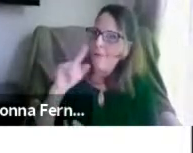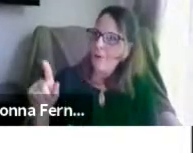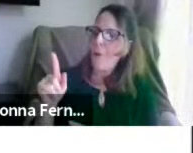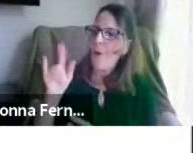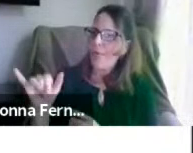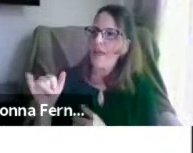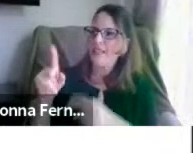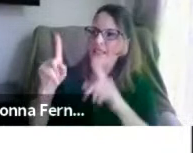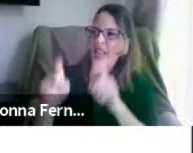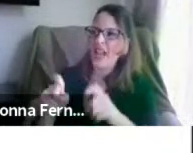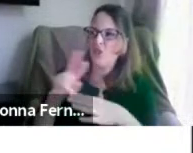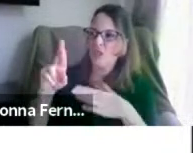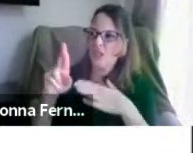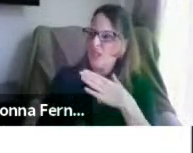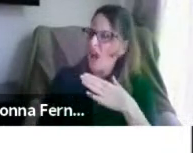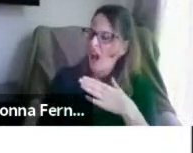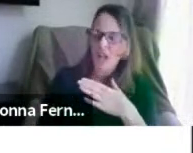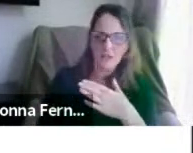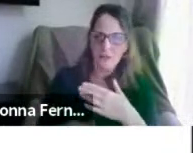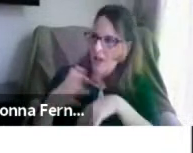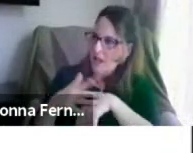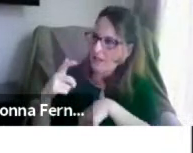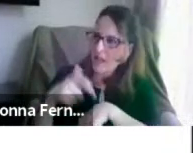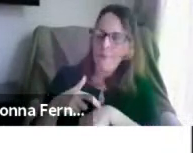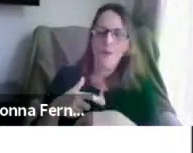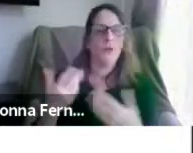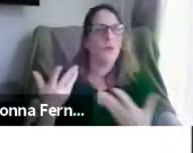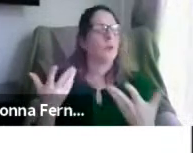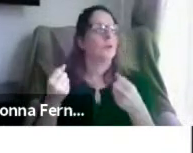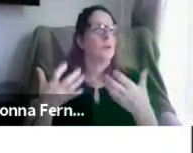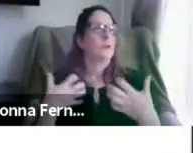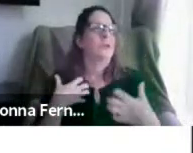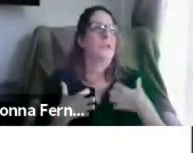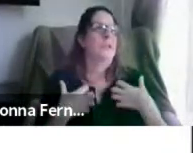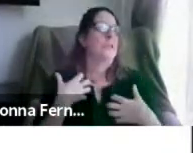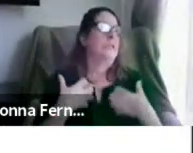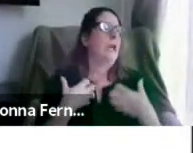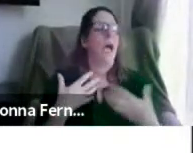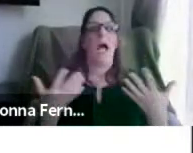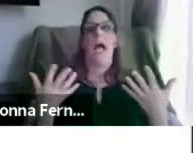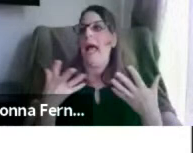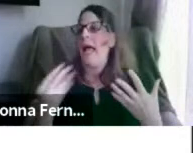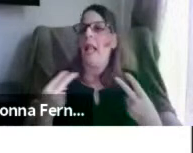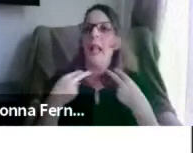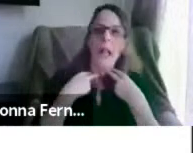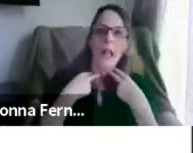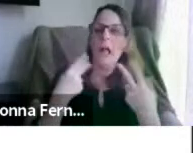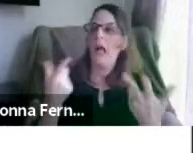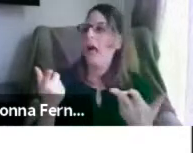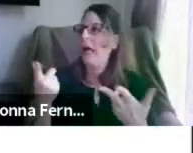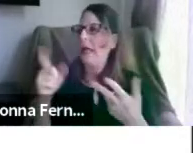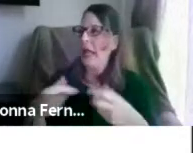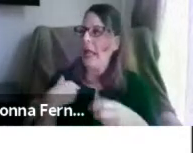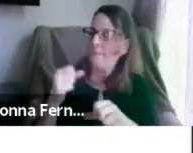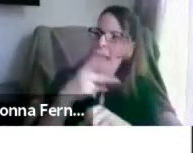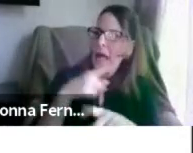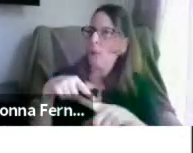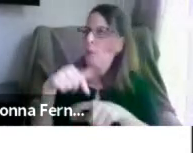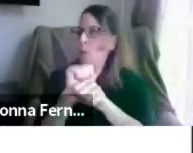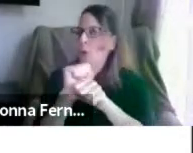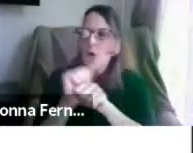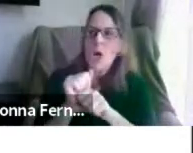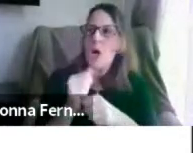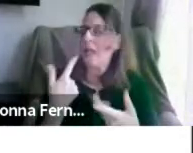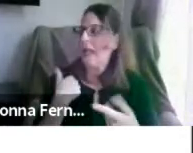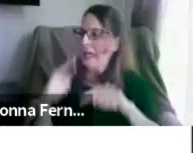manner. And I think that it was just causing a lot of deadlock with who can be working and who can't be.